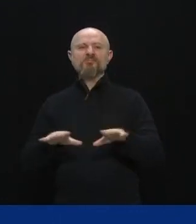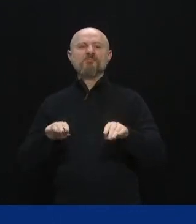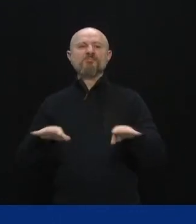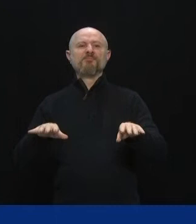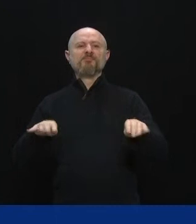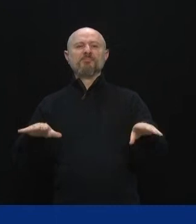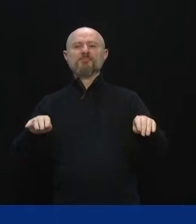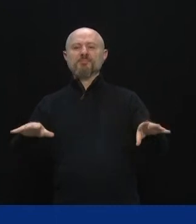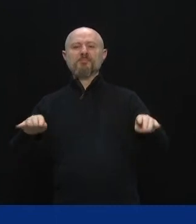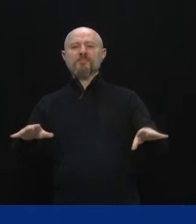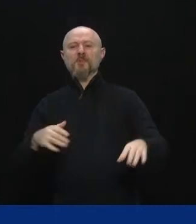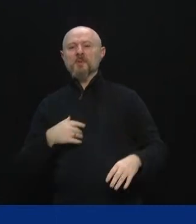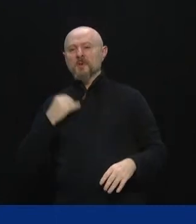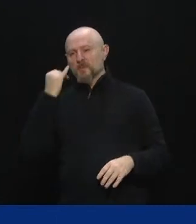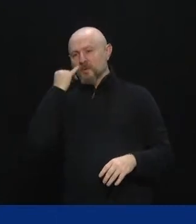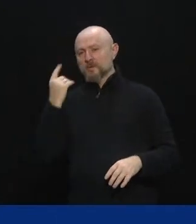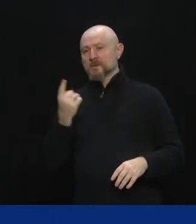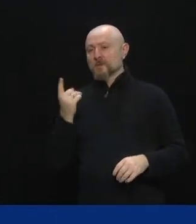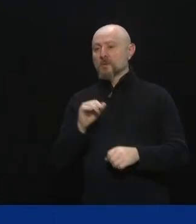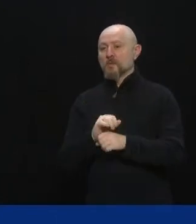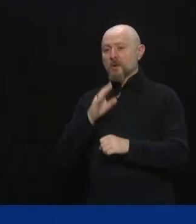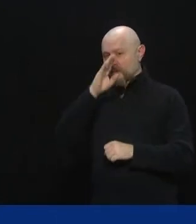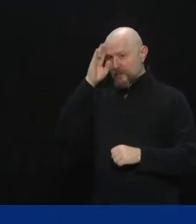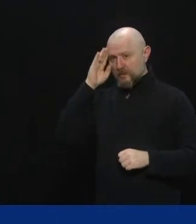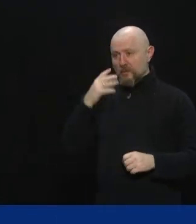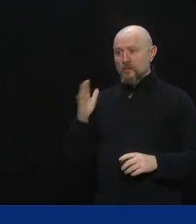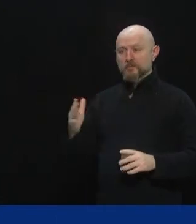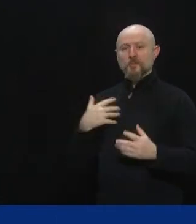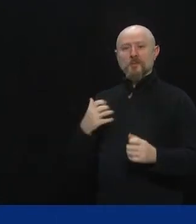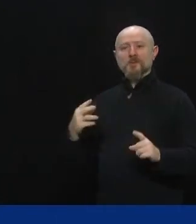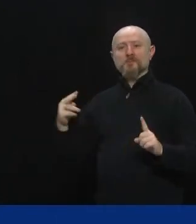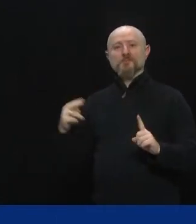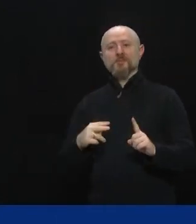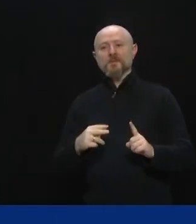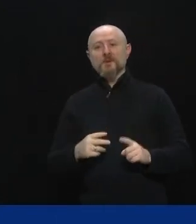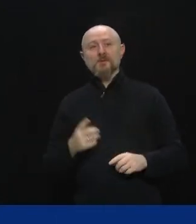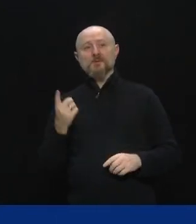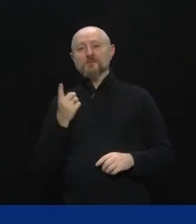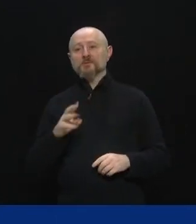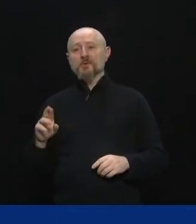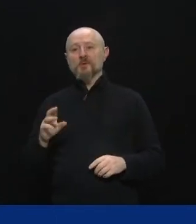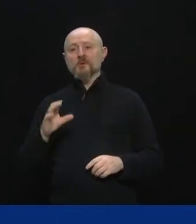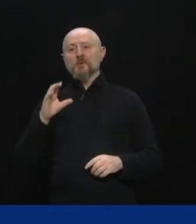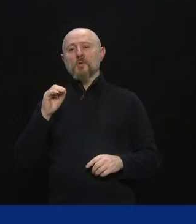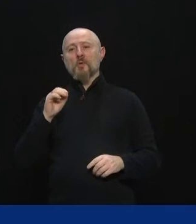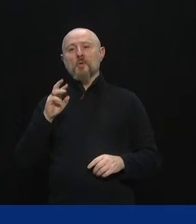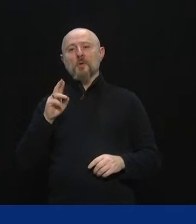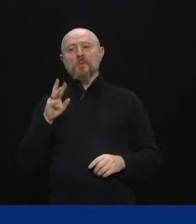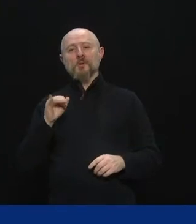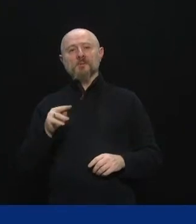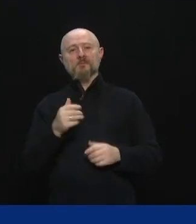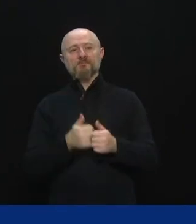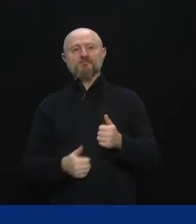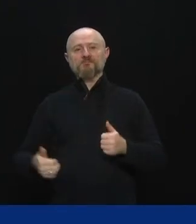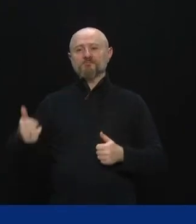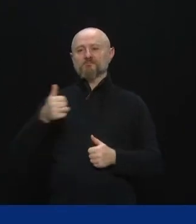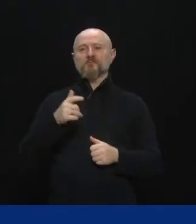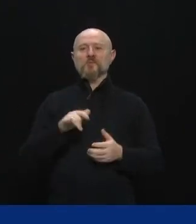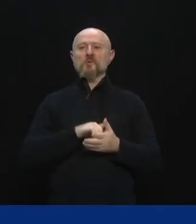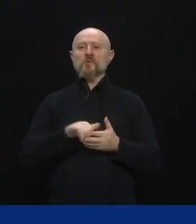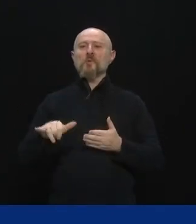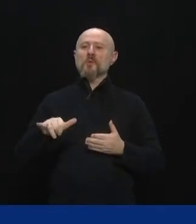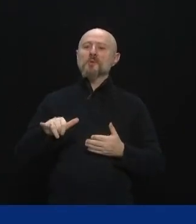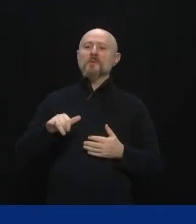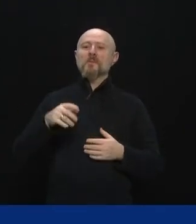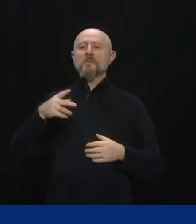runs a hospital. So I'll be joined by Dr. Stephen Corwin, who's the CEO of New York Presbyterian Hospital. Dr. Corwin, thank you, and